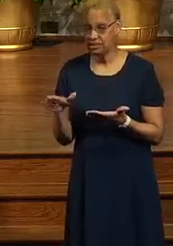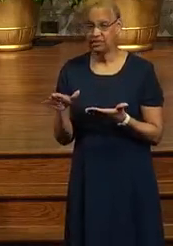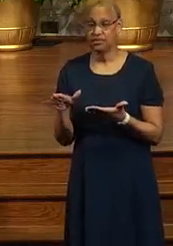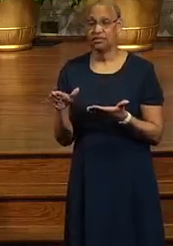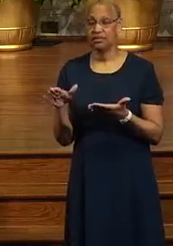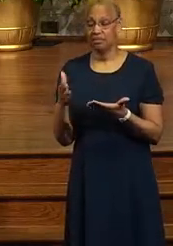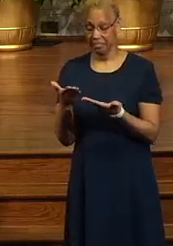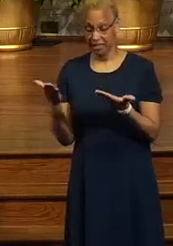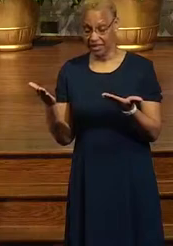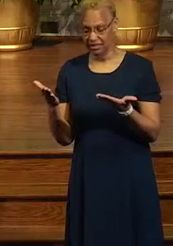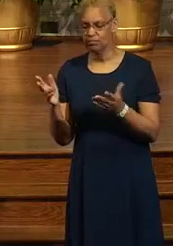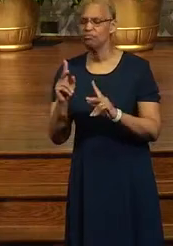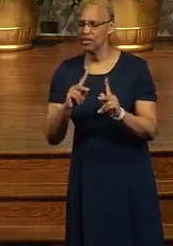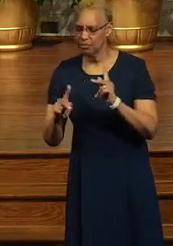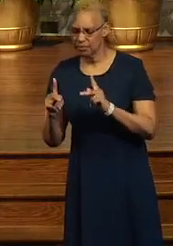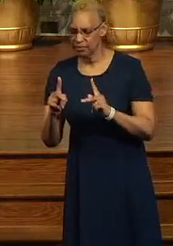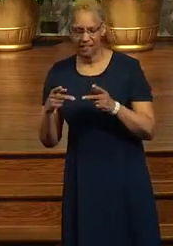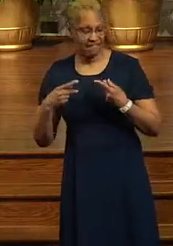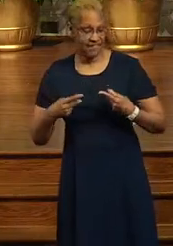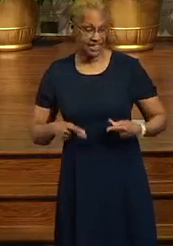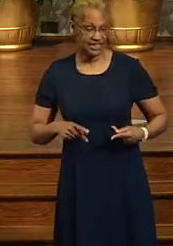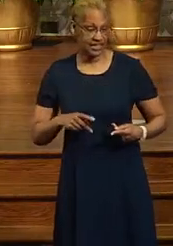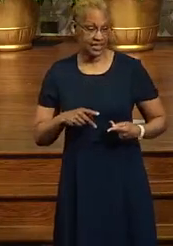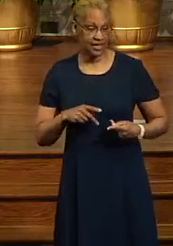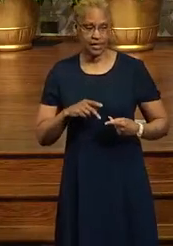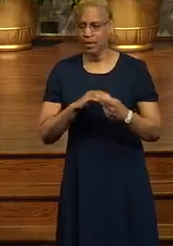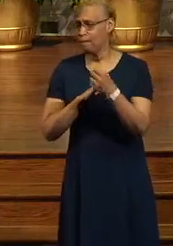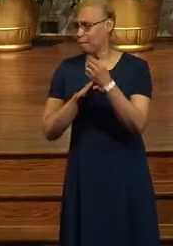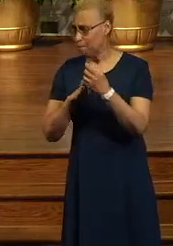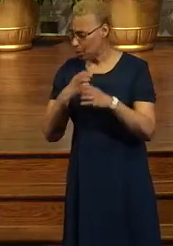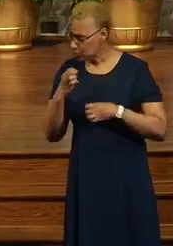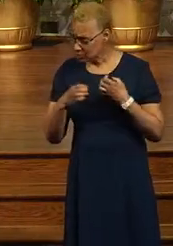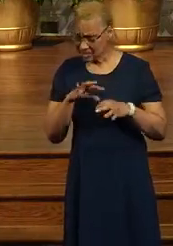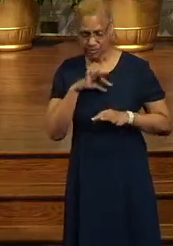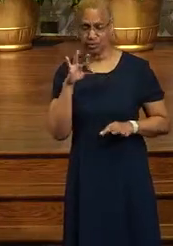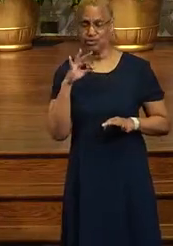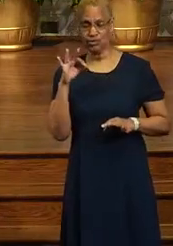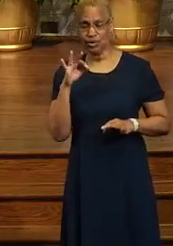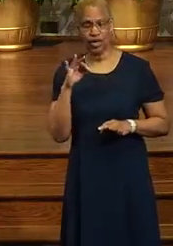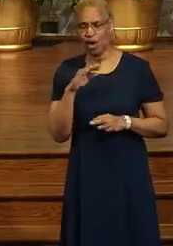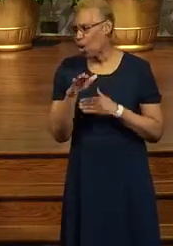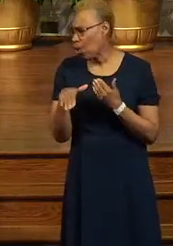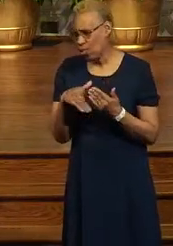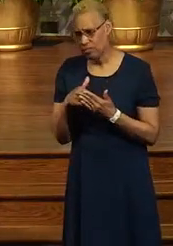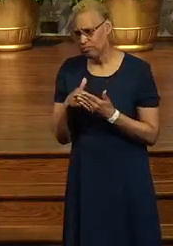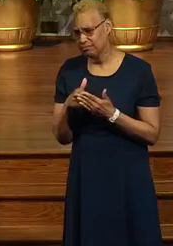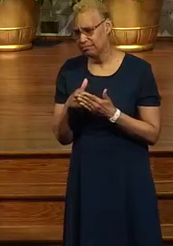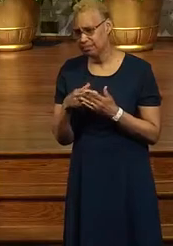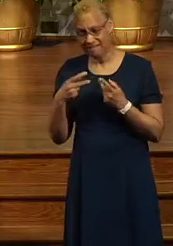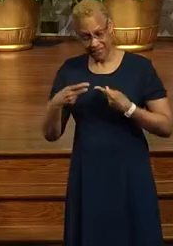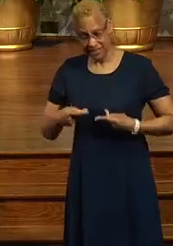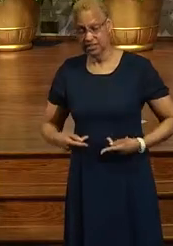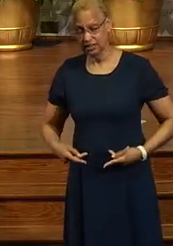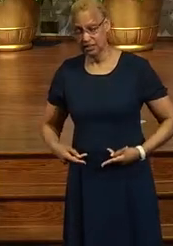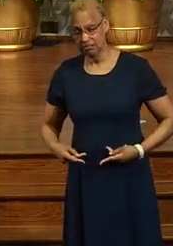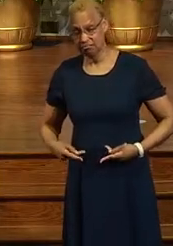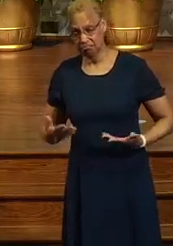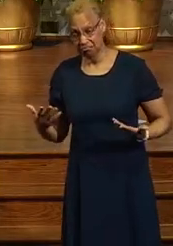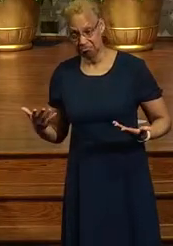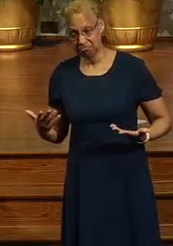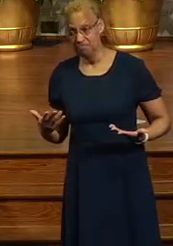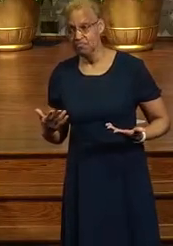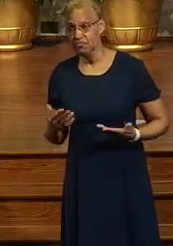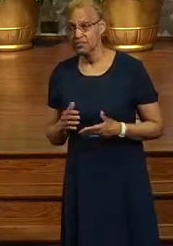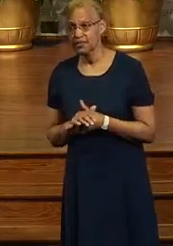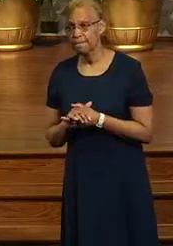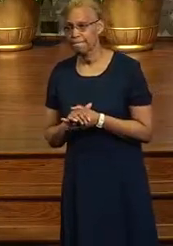physically, emotionally, and ultimately spiritually. Physically, let's look at